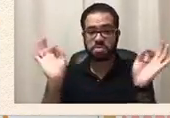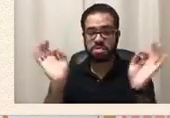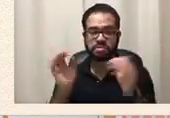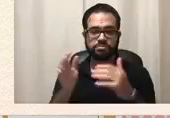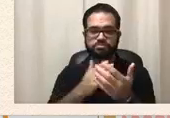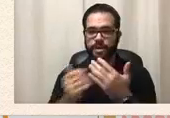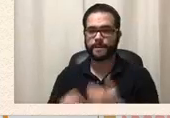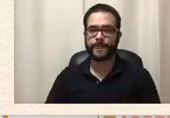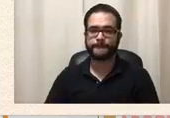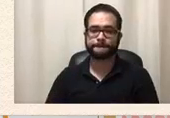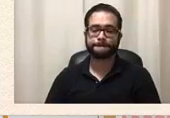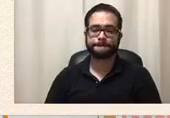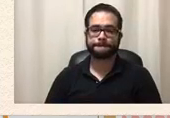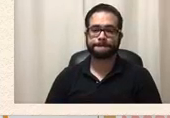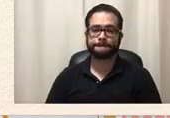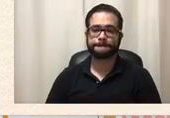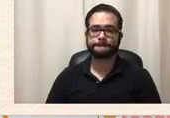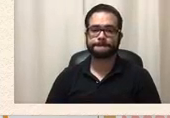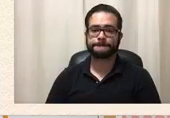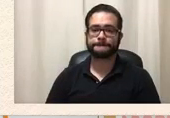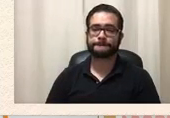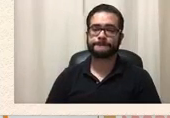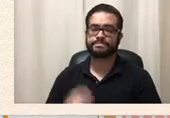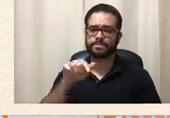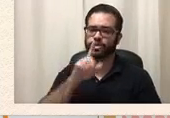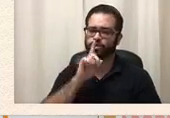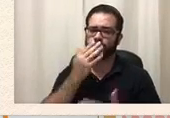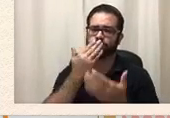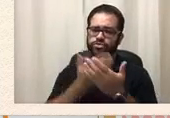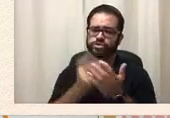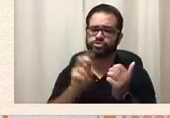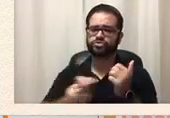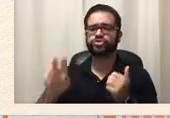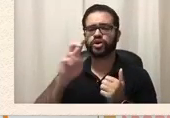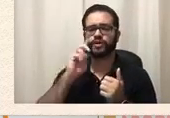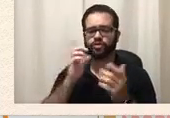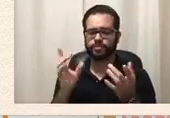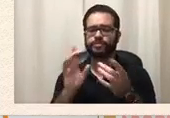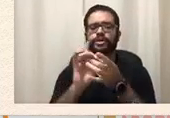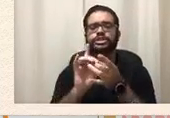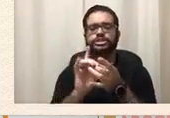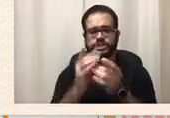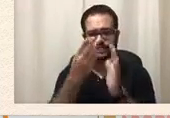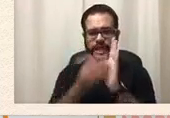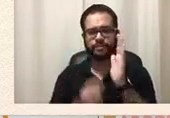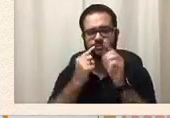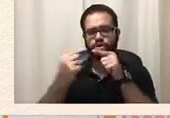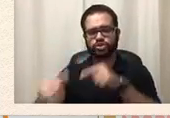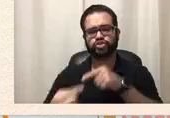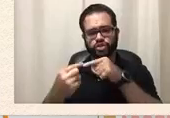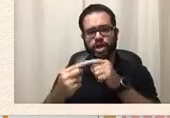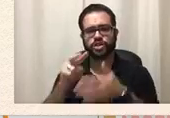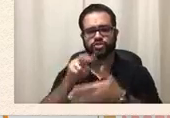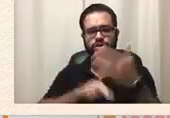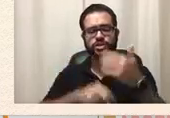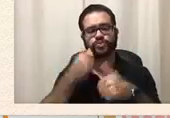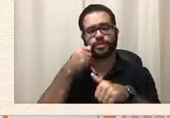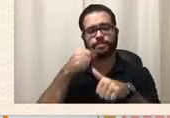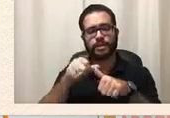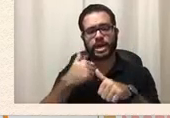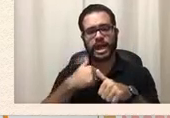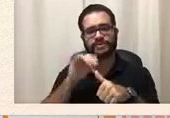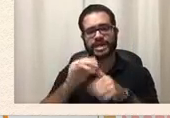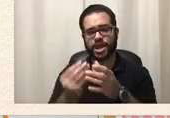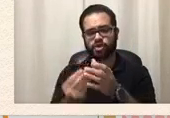I don't know about you, but this has been a great journey at bridging the gap for struggling readers. Remember to have that growth mindset. I'm not